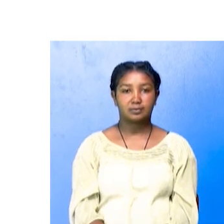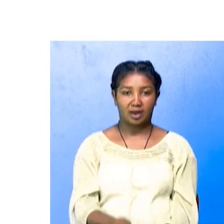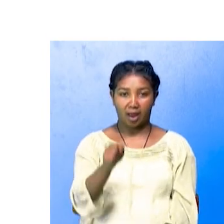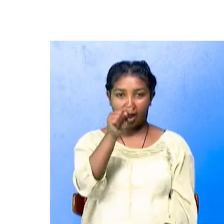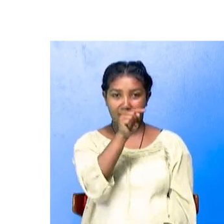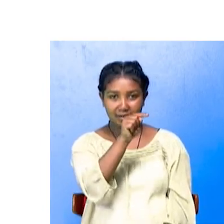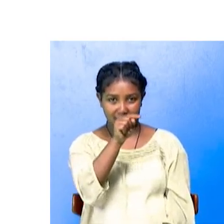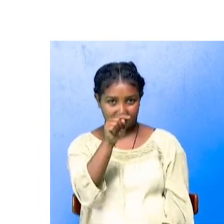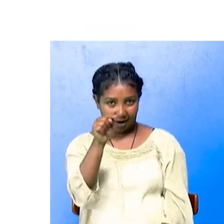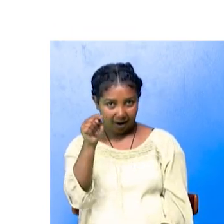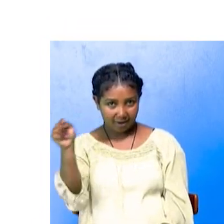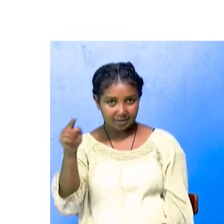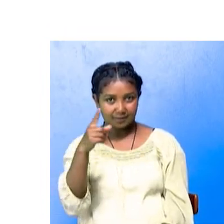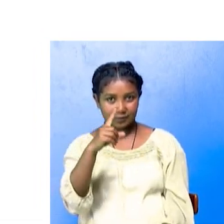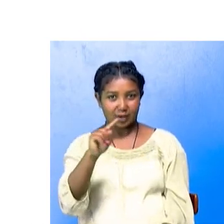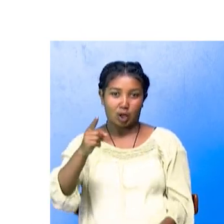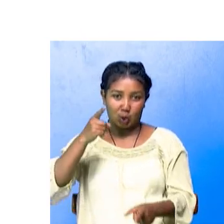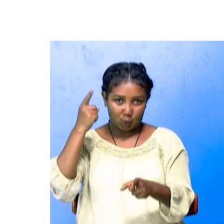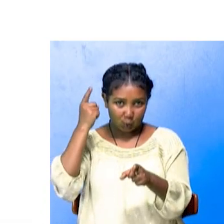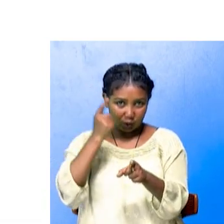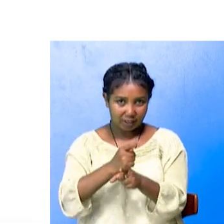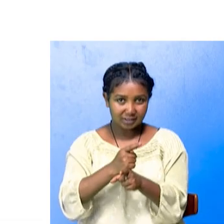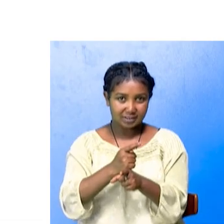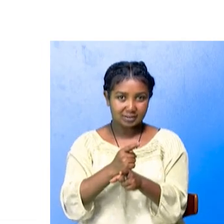the correct